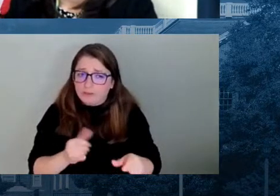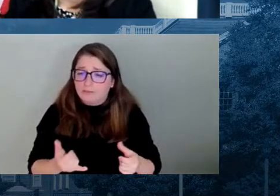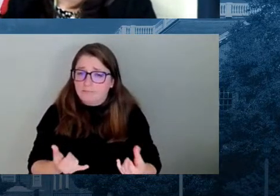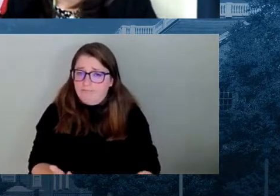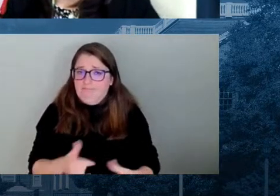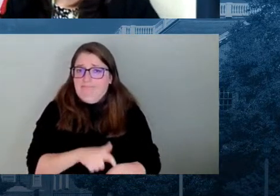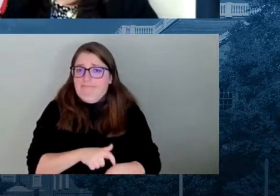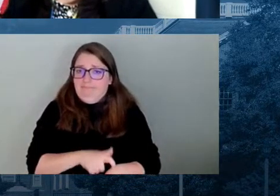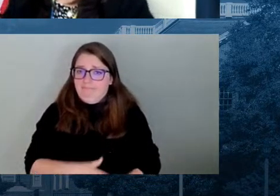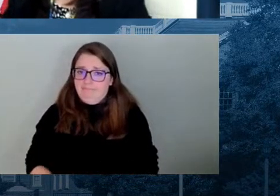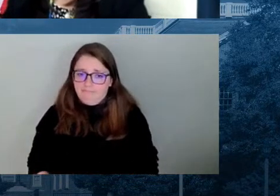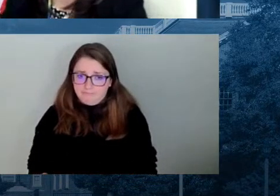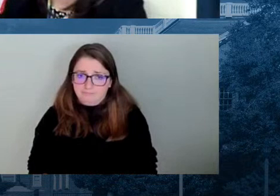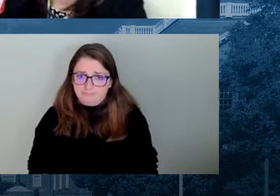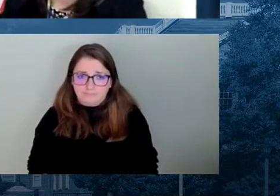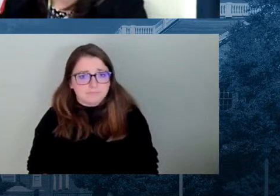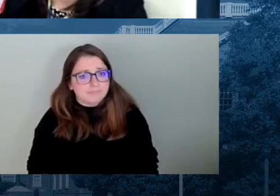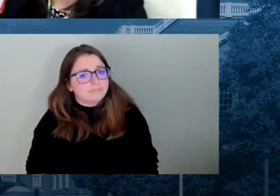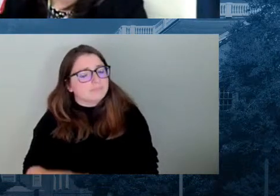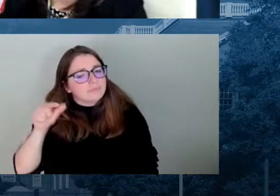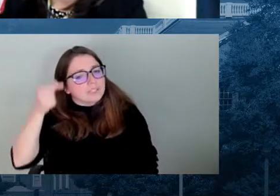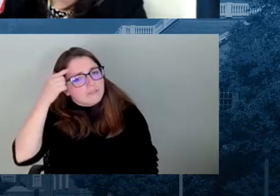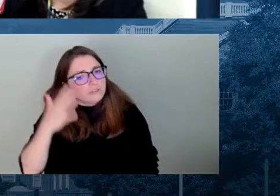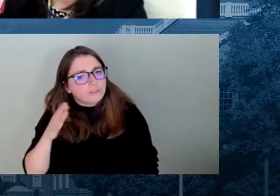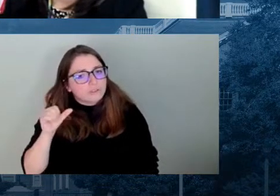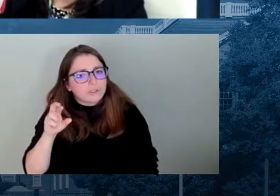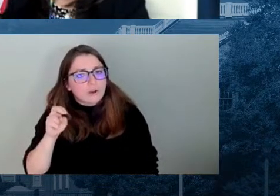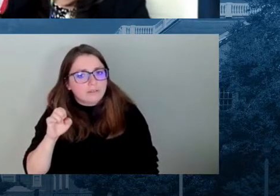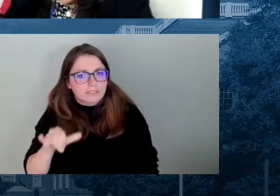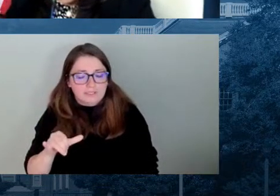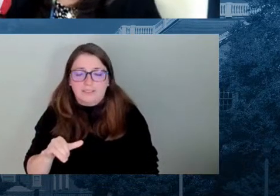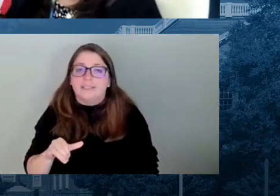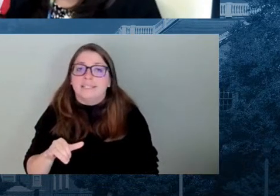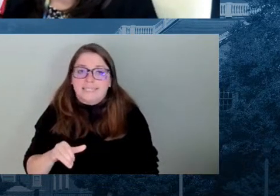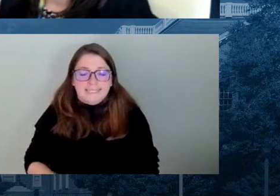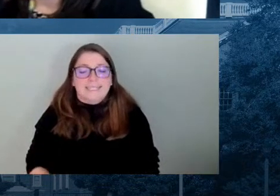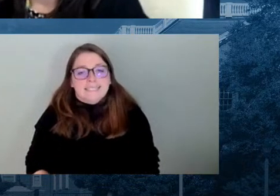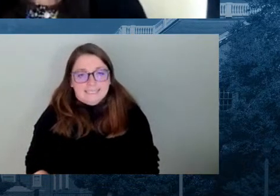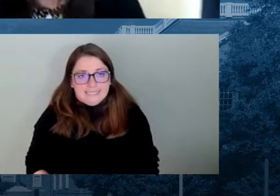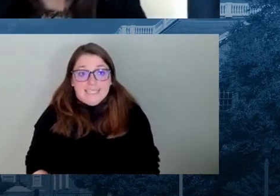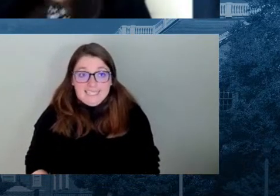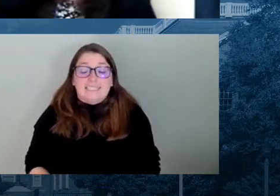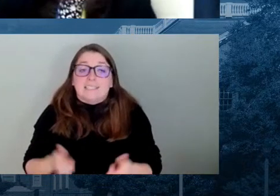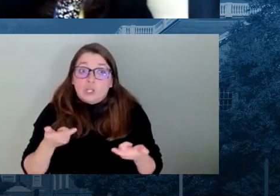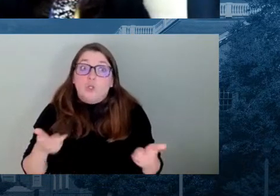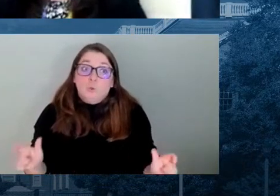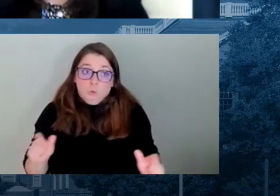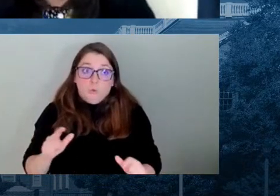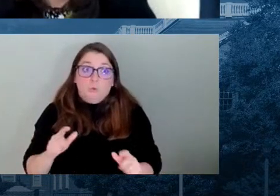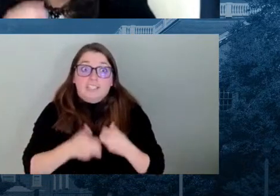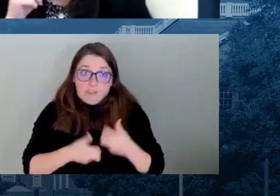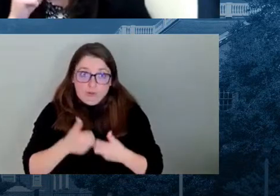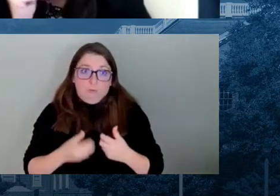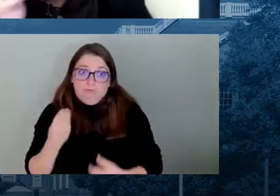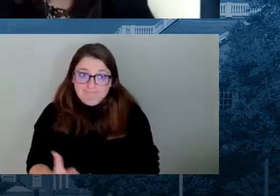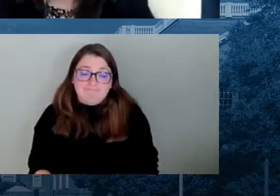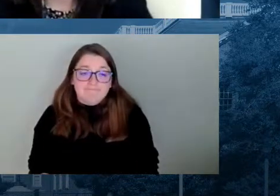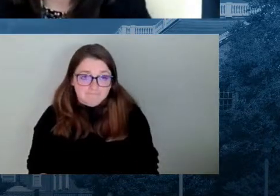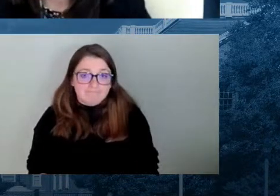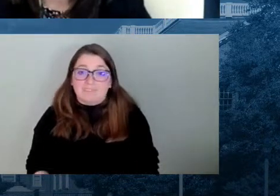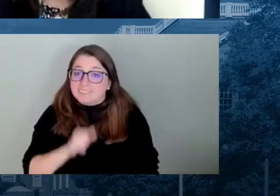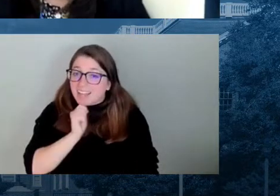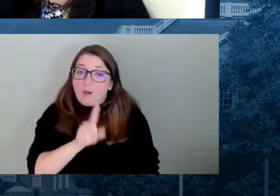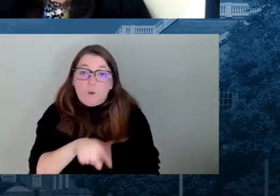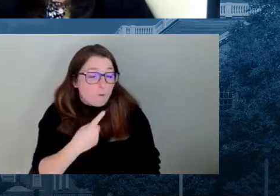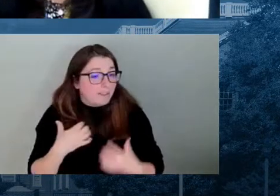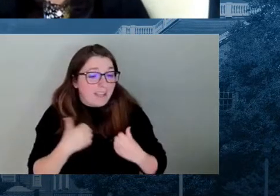winter? Yeah, Emily, it's a huge issue, and not just an issue in healthcare and